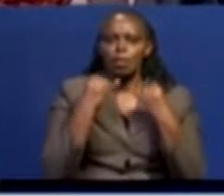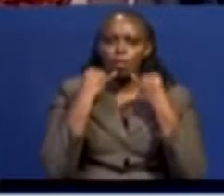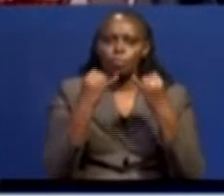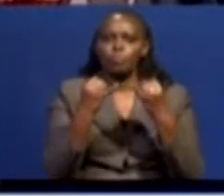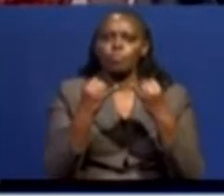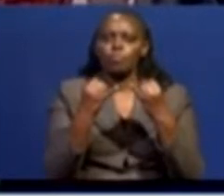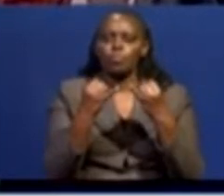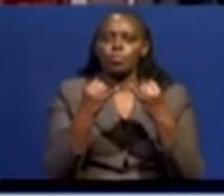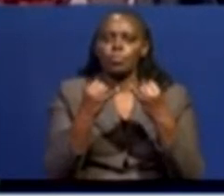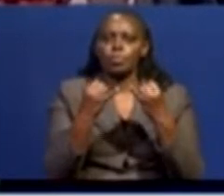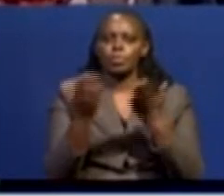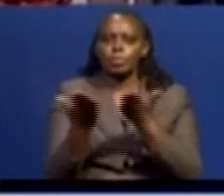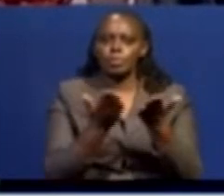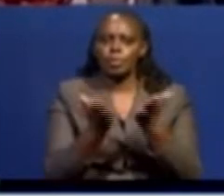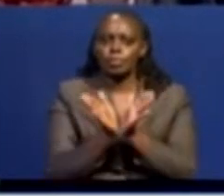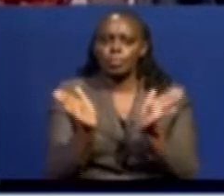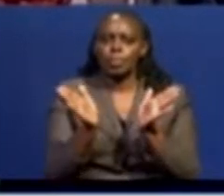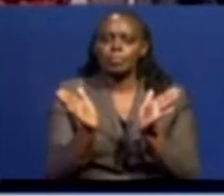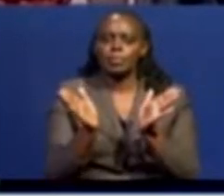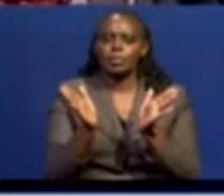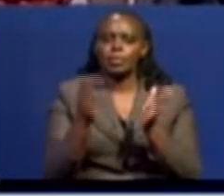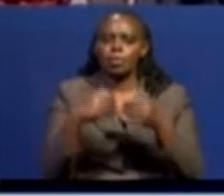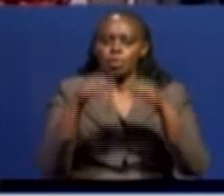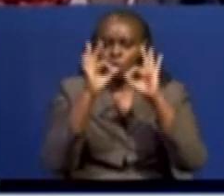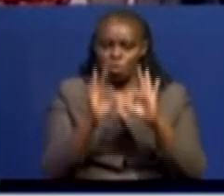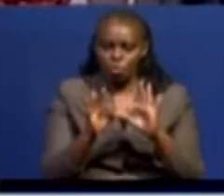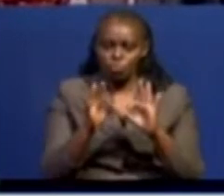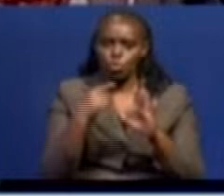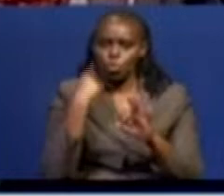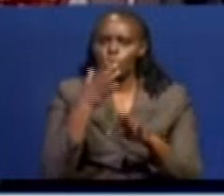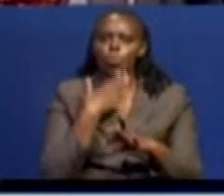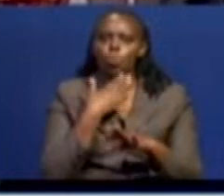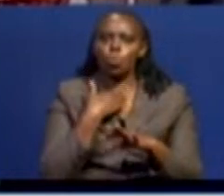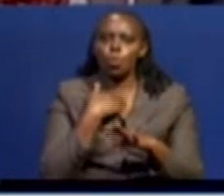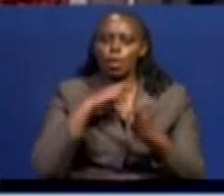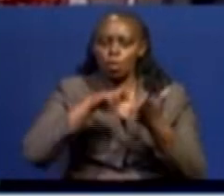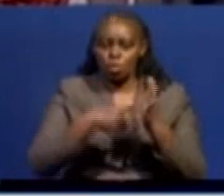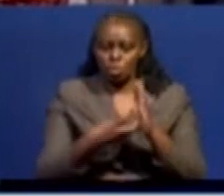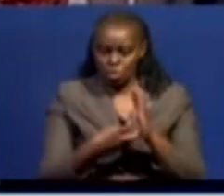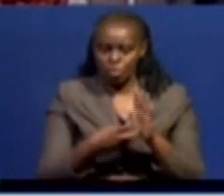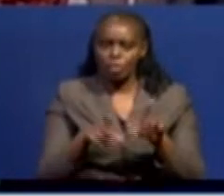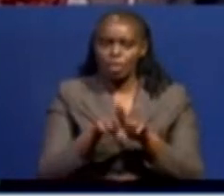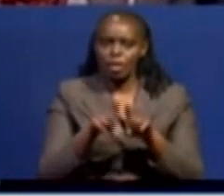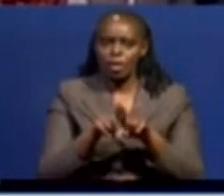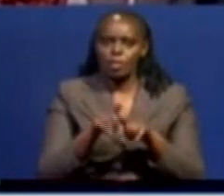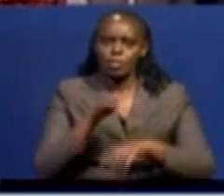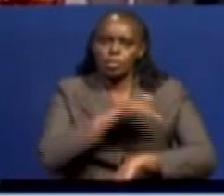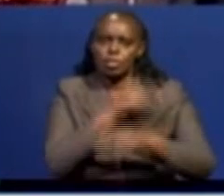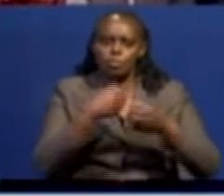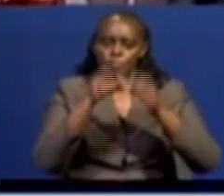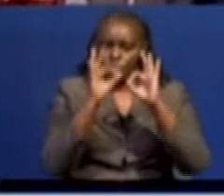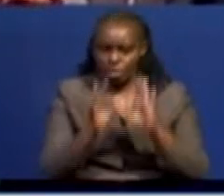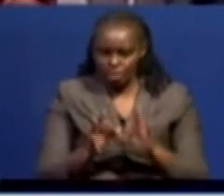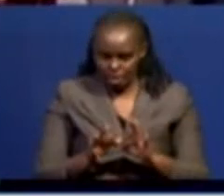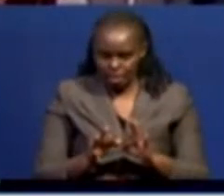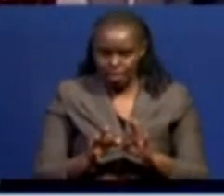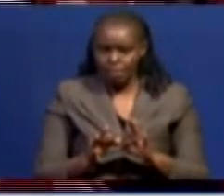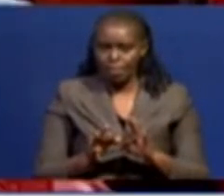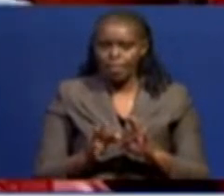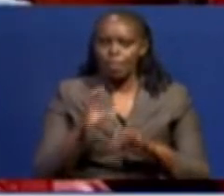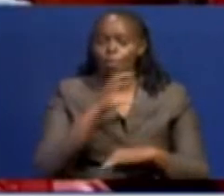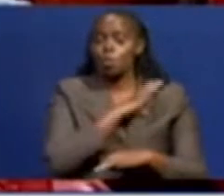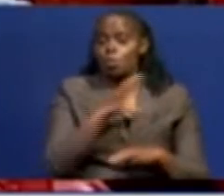of absence for serving county public officers wishing to take contract as county chief